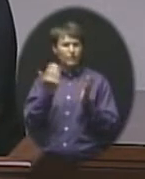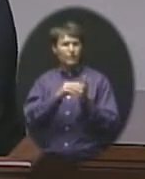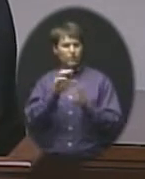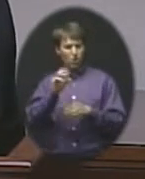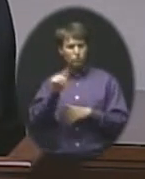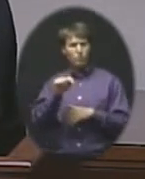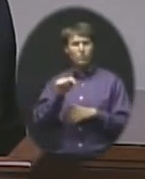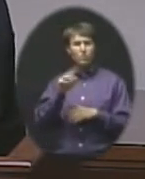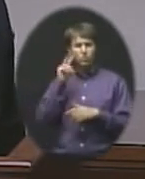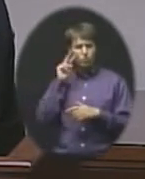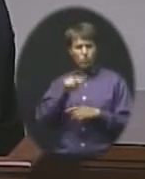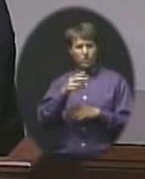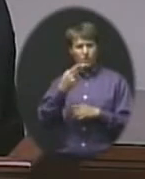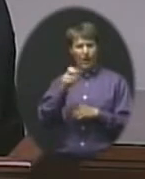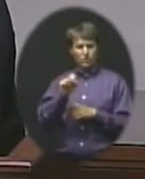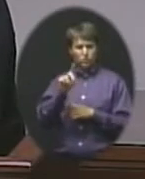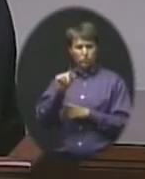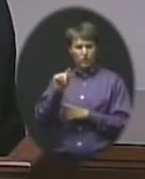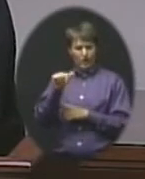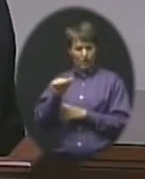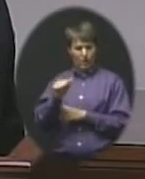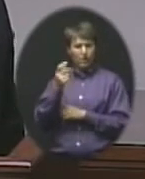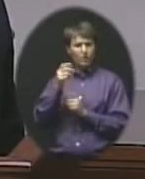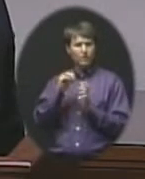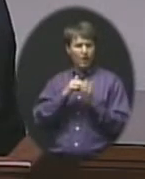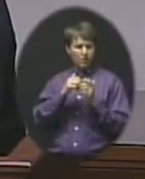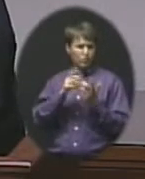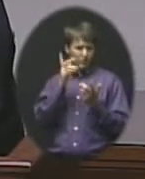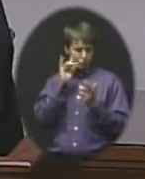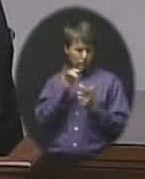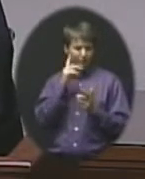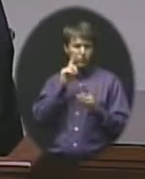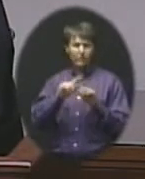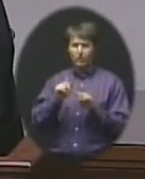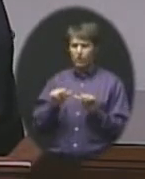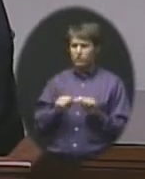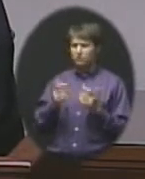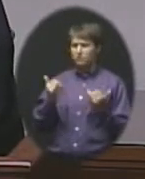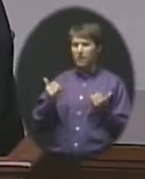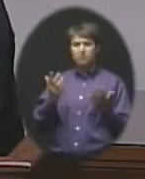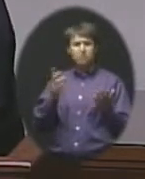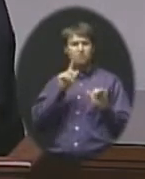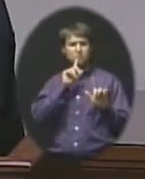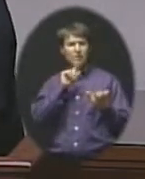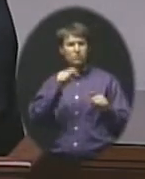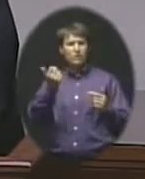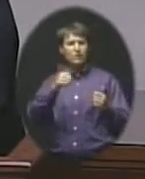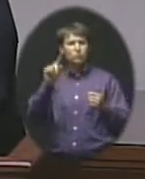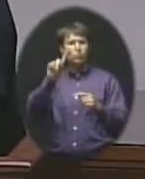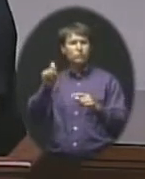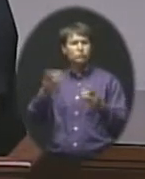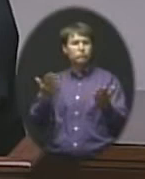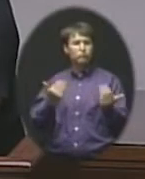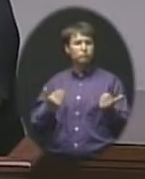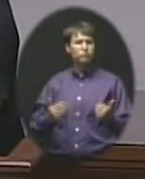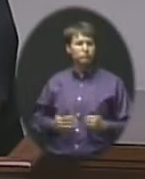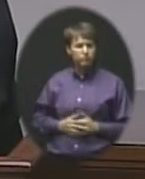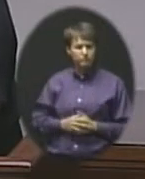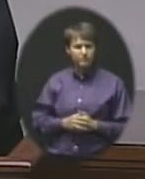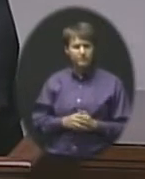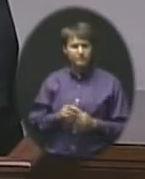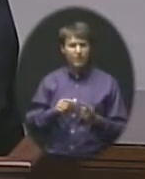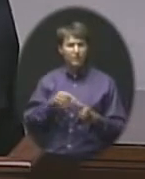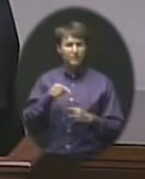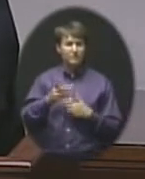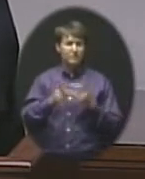our high school data and how that looks for different areas. With that, I'd be happy to answer any questions that you might have over this